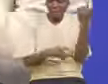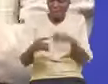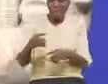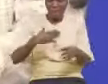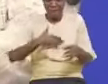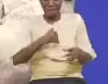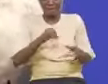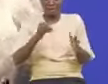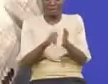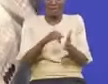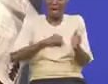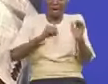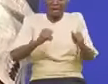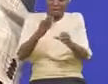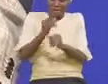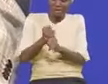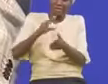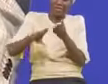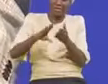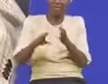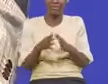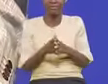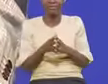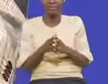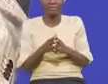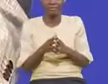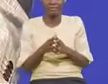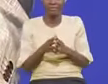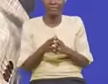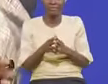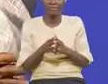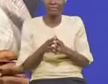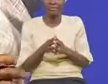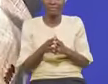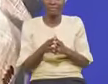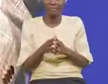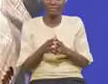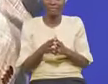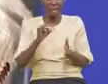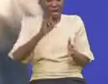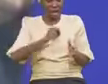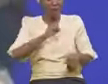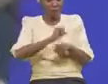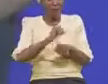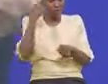Edzi be yeagblɔ bena ɖe yele funyafunya wɔ yi ɖokui kple su bena ne yeakpɔ tsɔtsɔ ke.